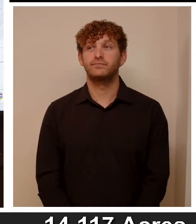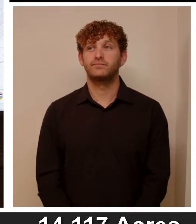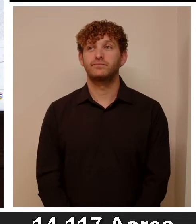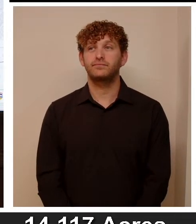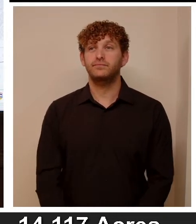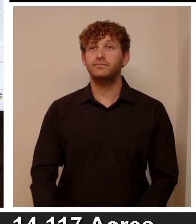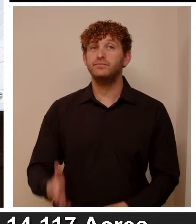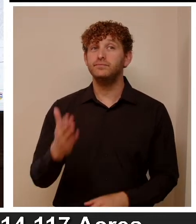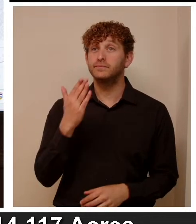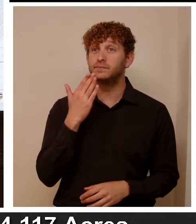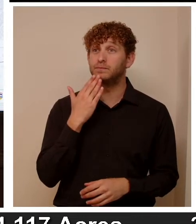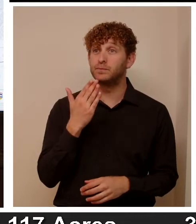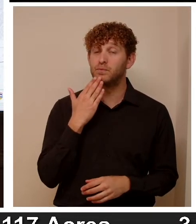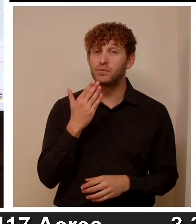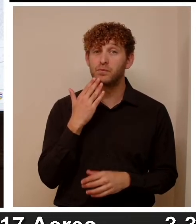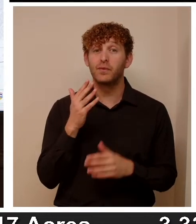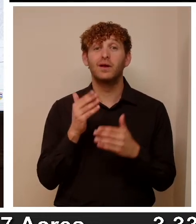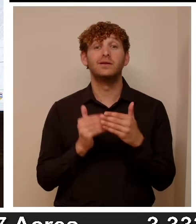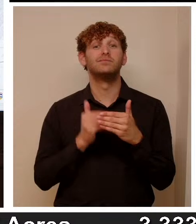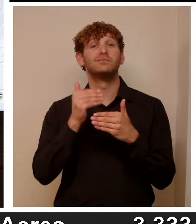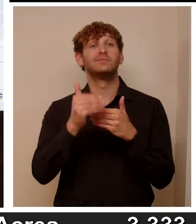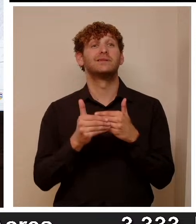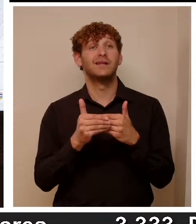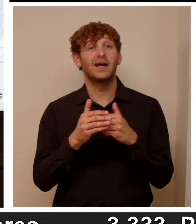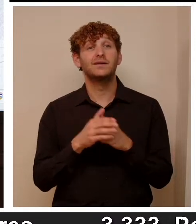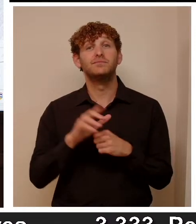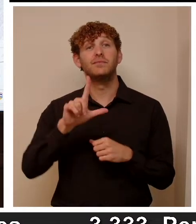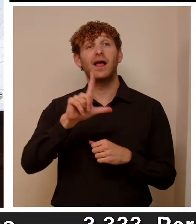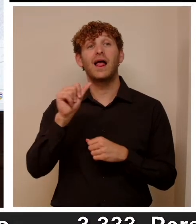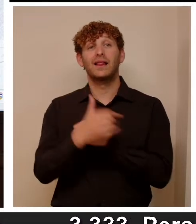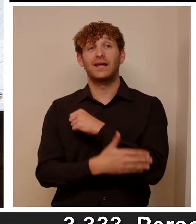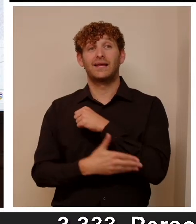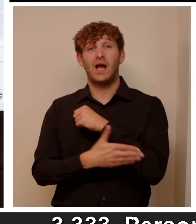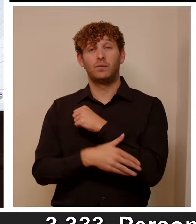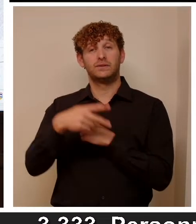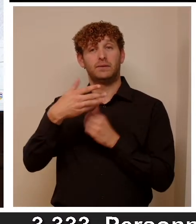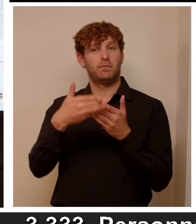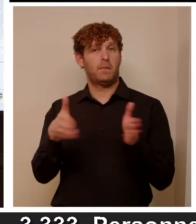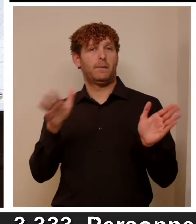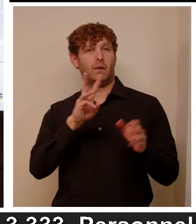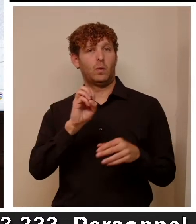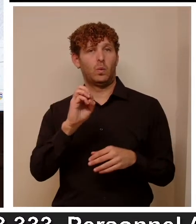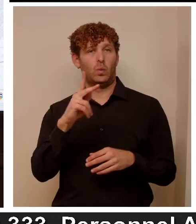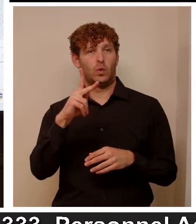Thank you. Next up with an update from Los Angeles County Public Works, Johan Alpern.